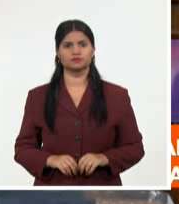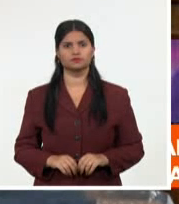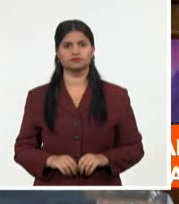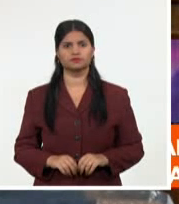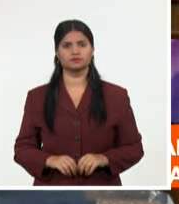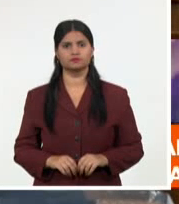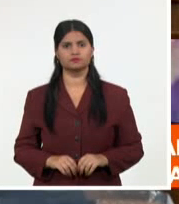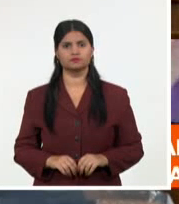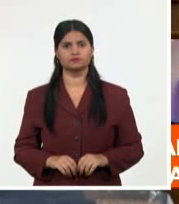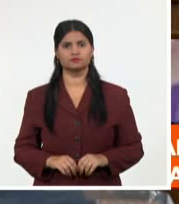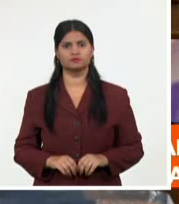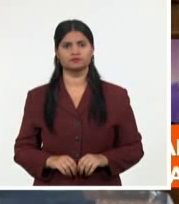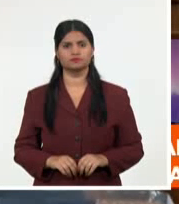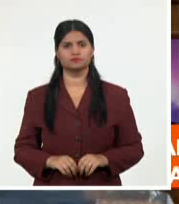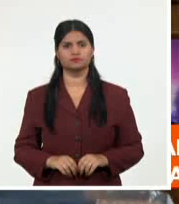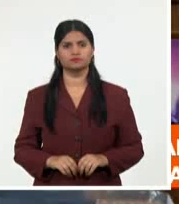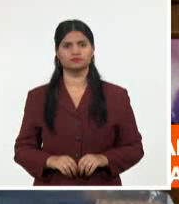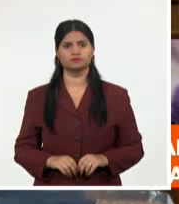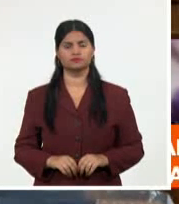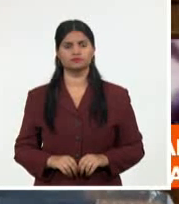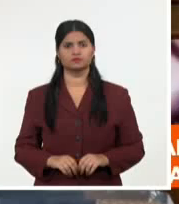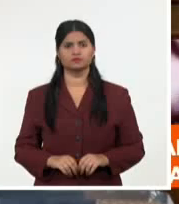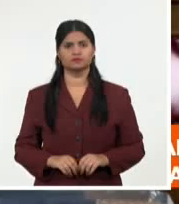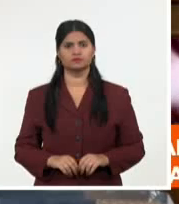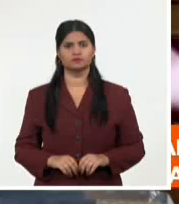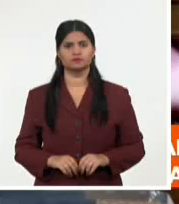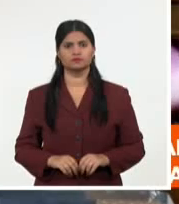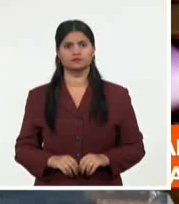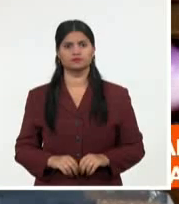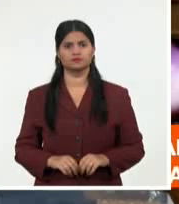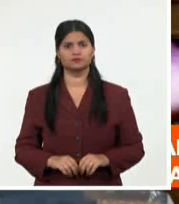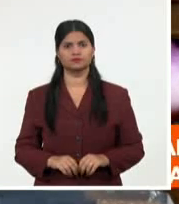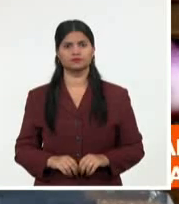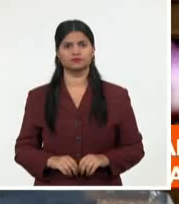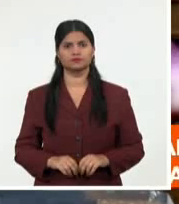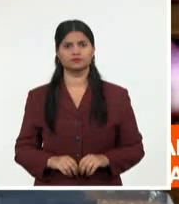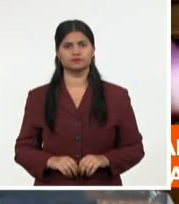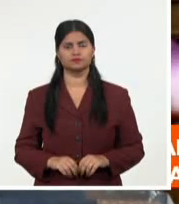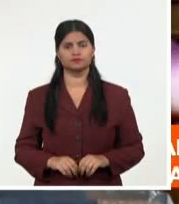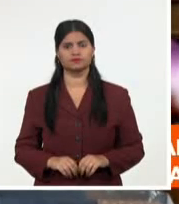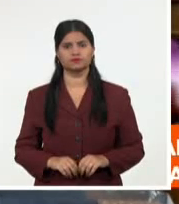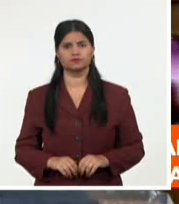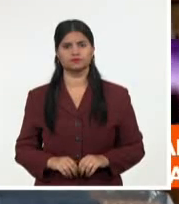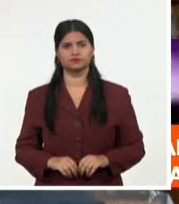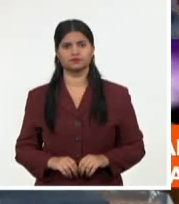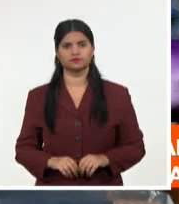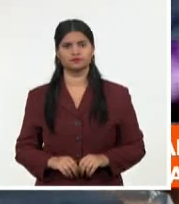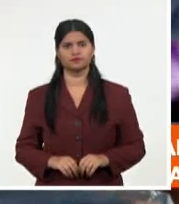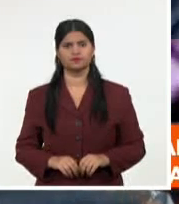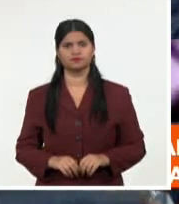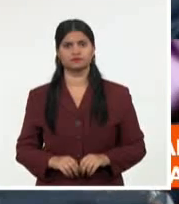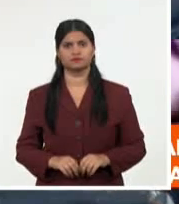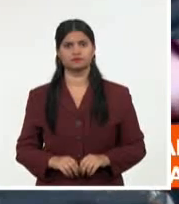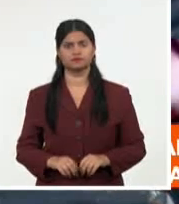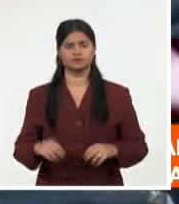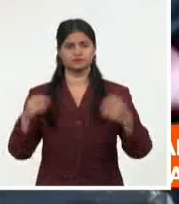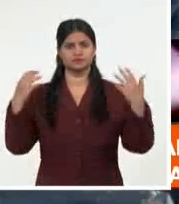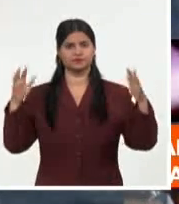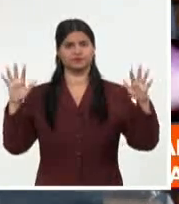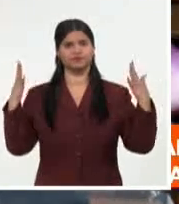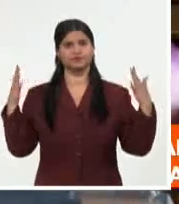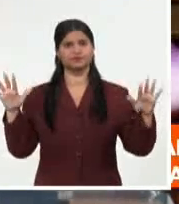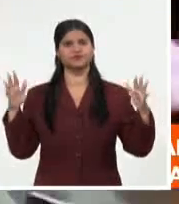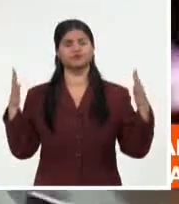challenges in front of us, and that option is unity and integration amongst our peoples.